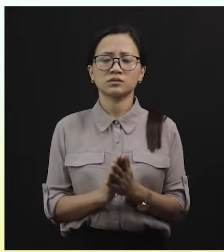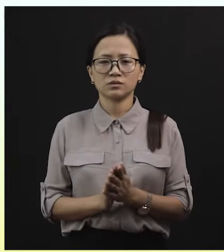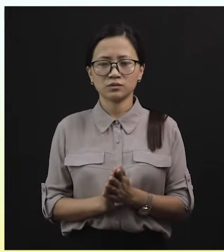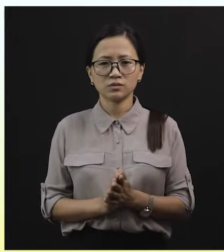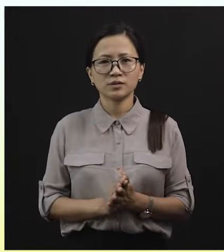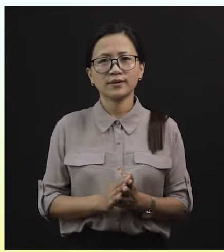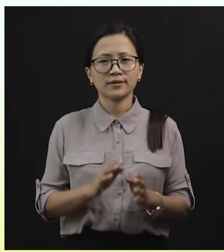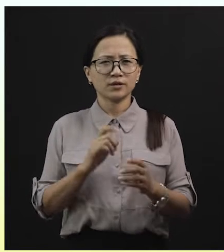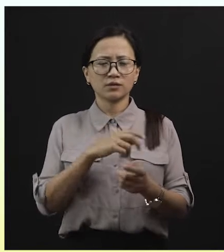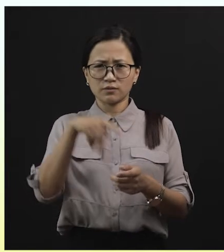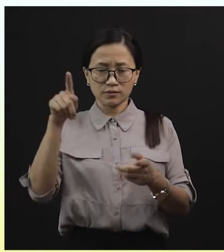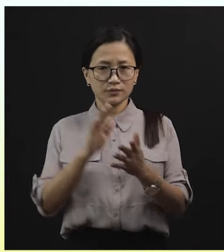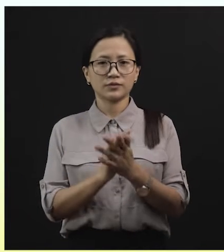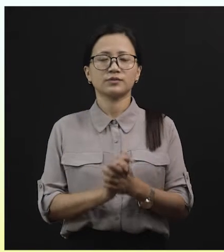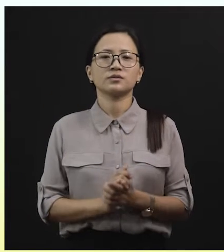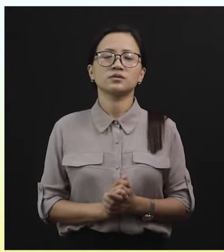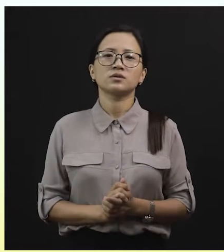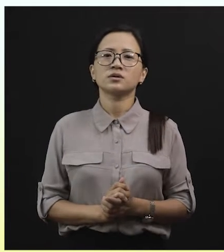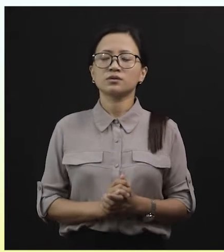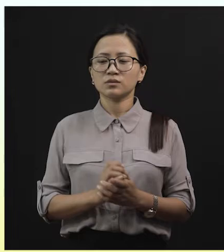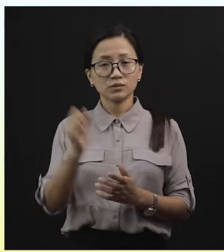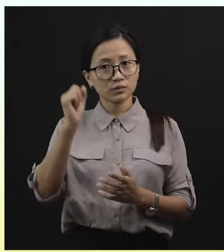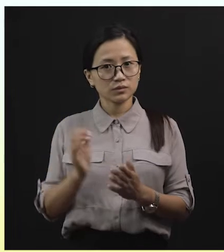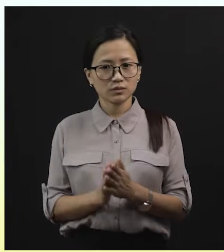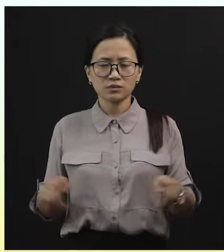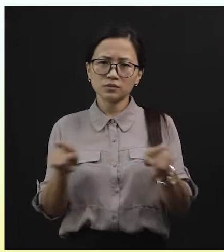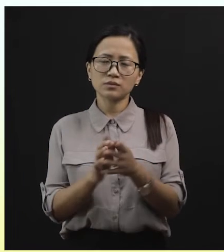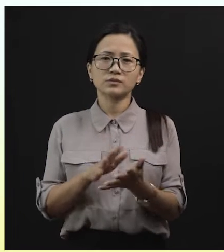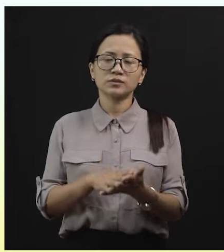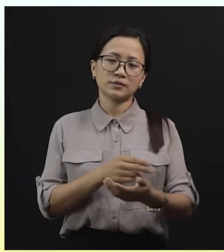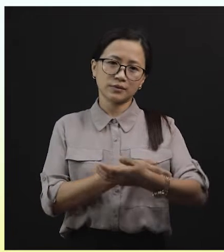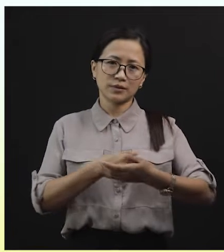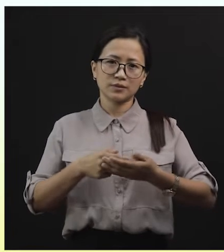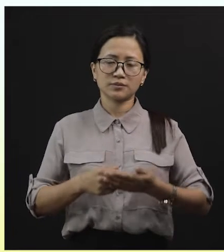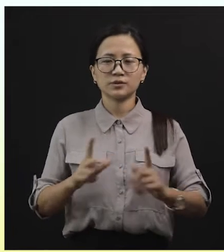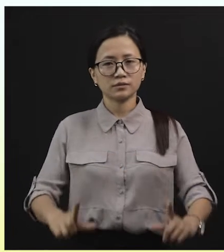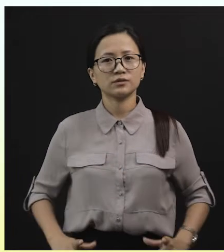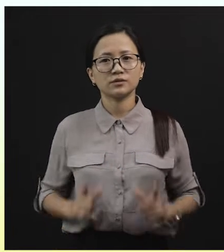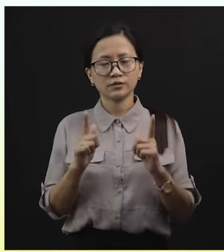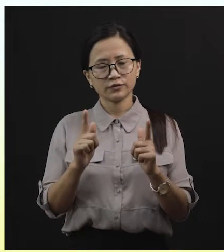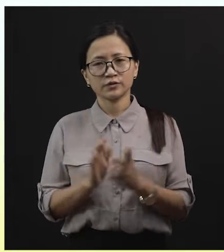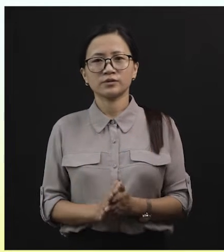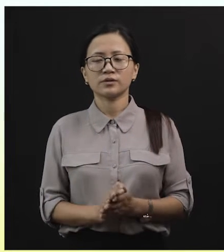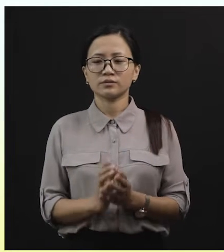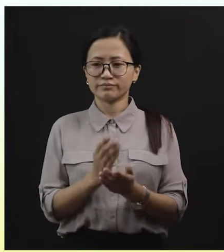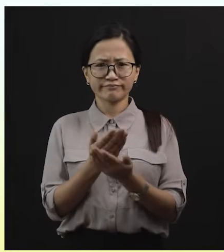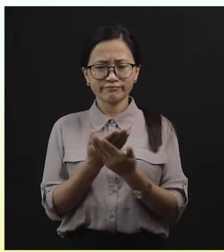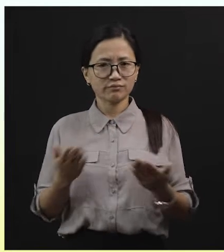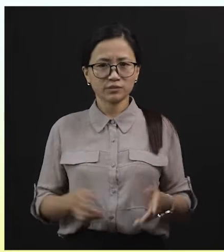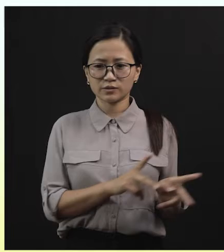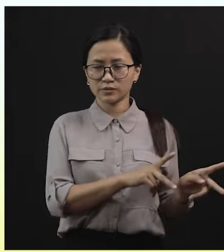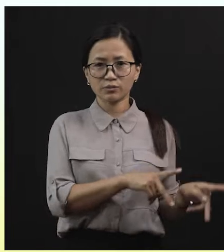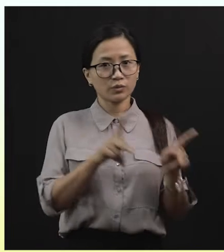recite the poem correctly. We will also learn how to name the living creatures properly. And